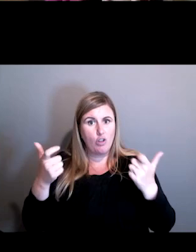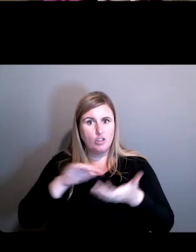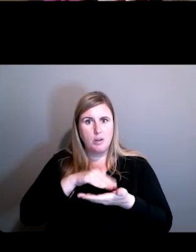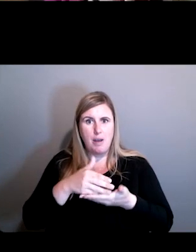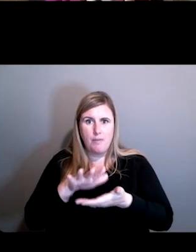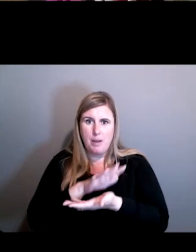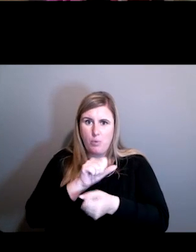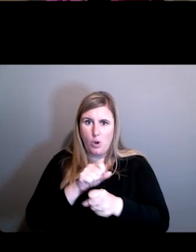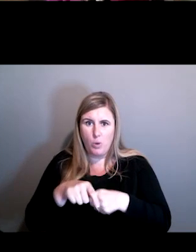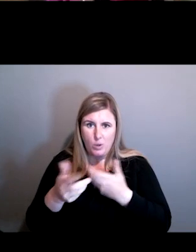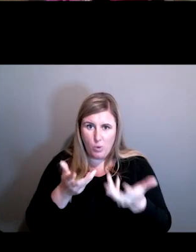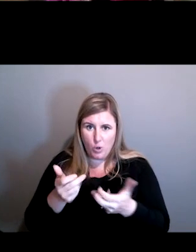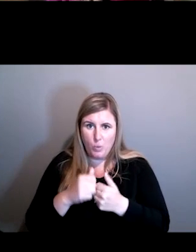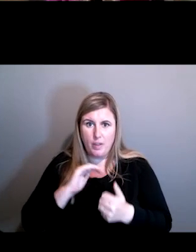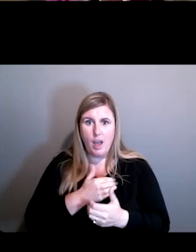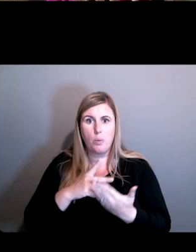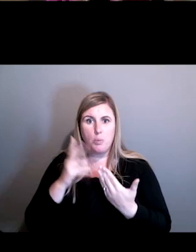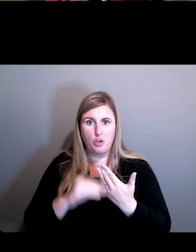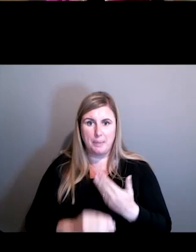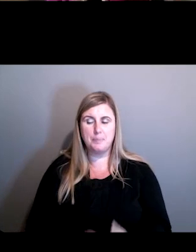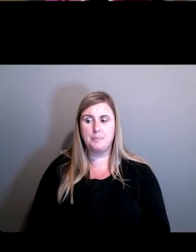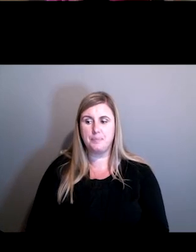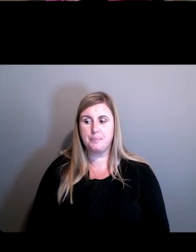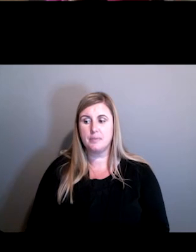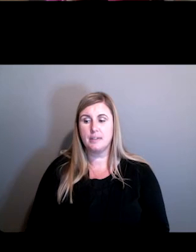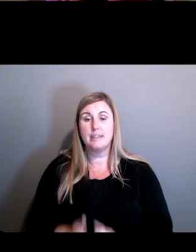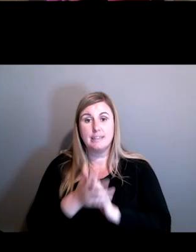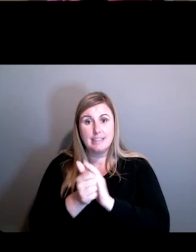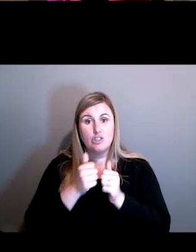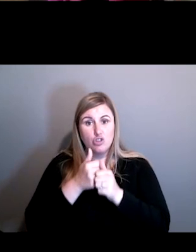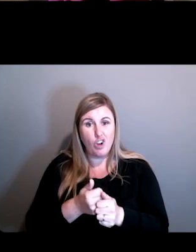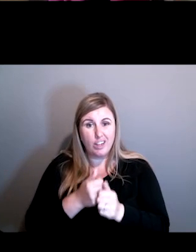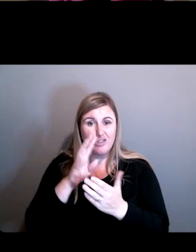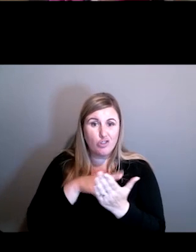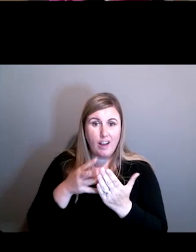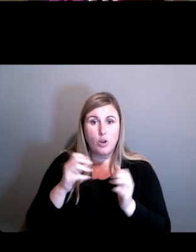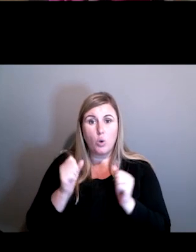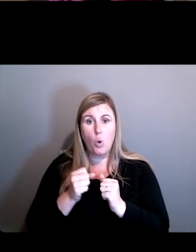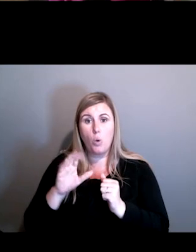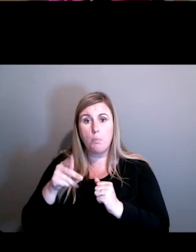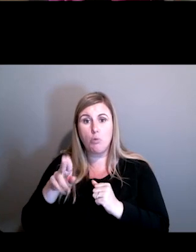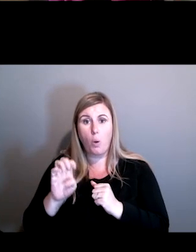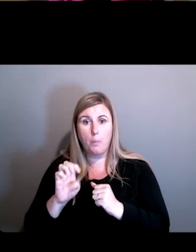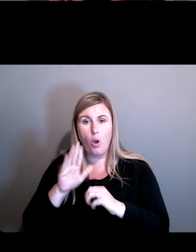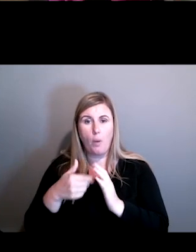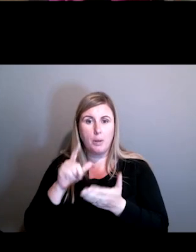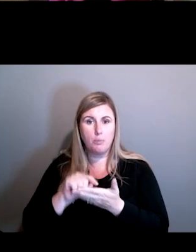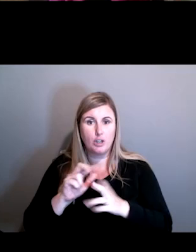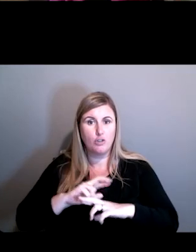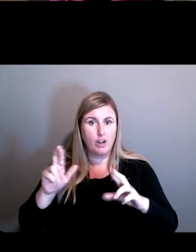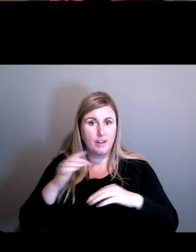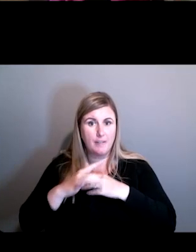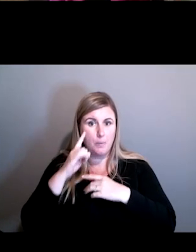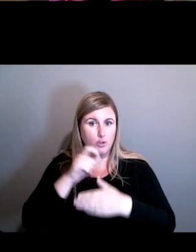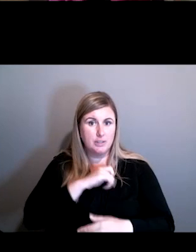paperwork when you're working with our programs. Skills tracking sheets, graphs, and cold probe sheets should all be printed and readily available to